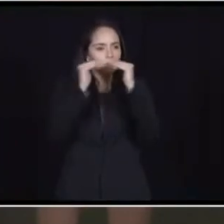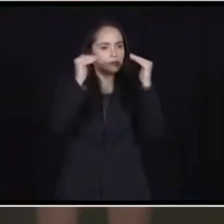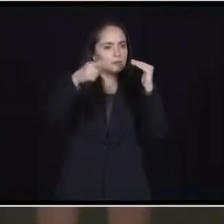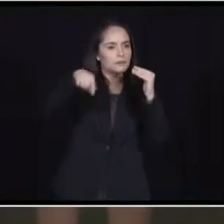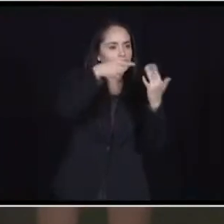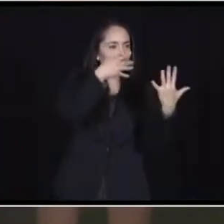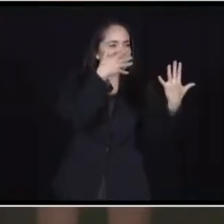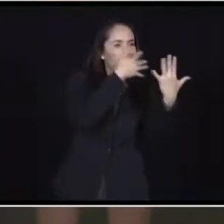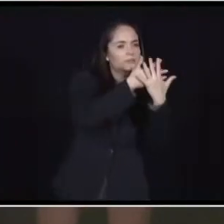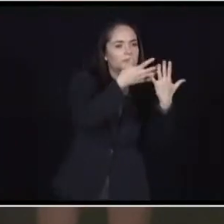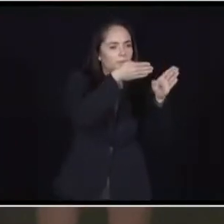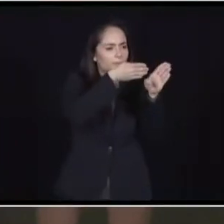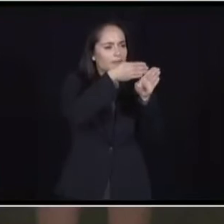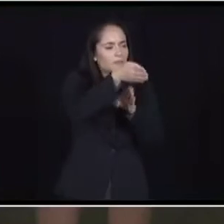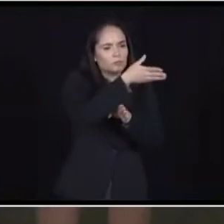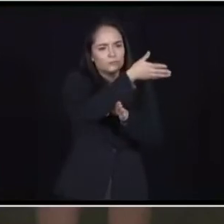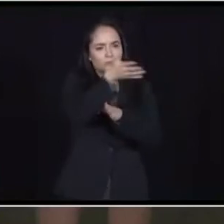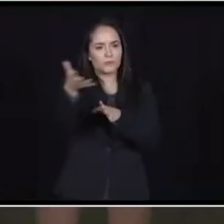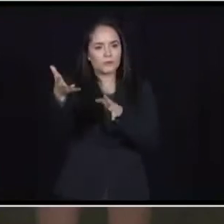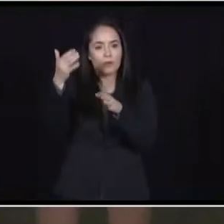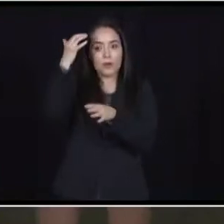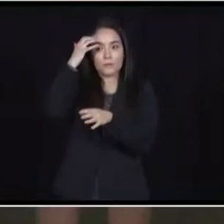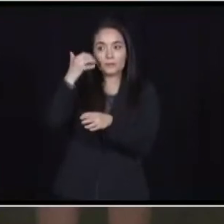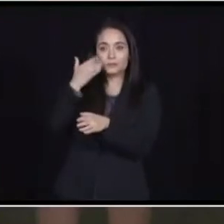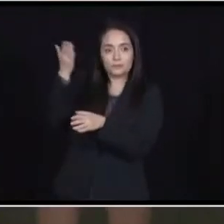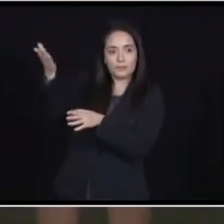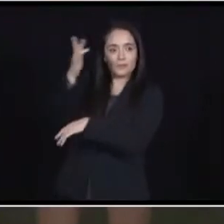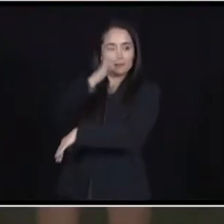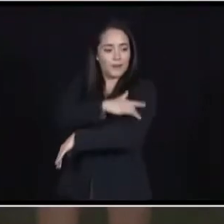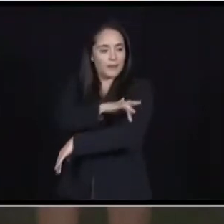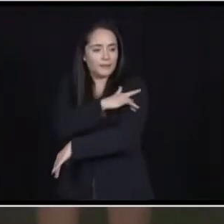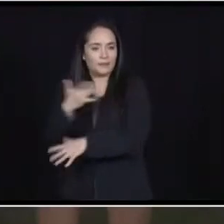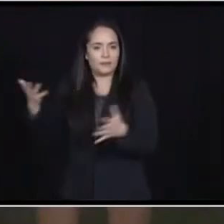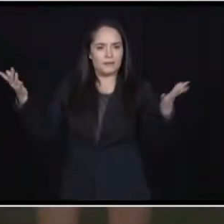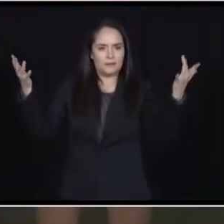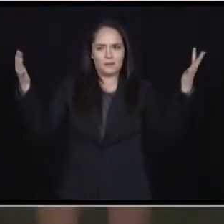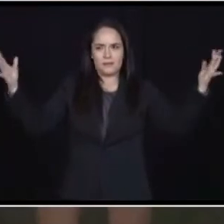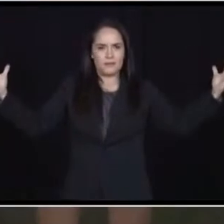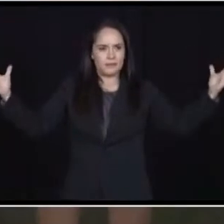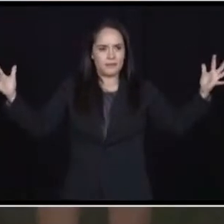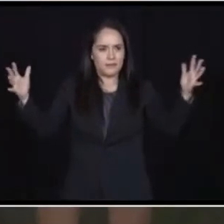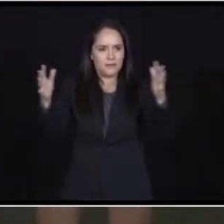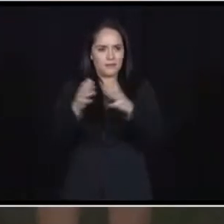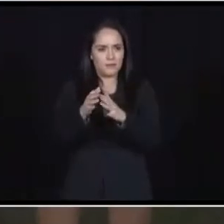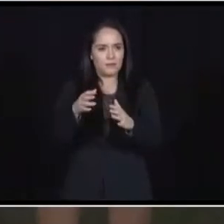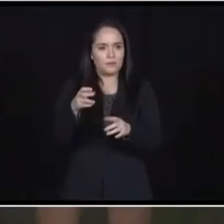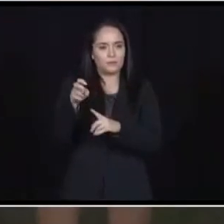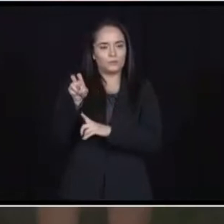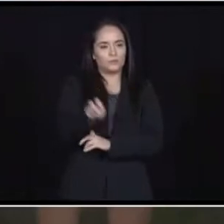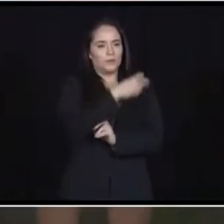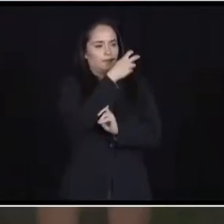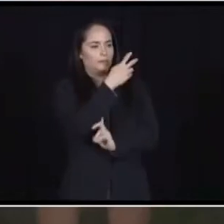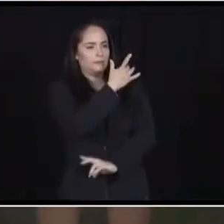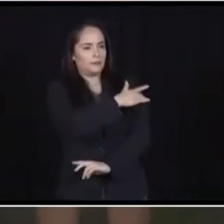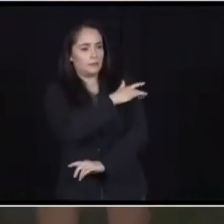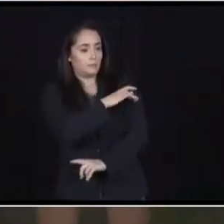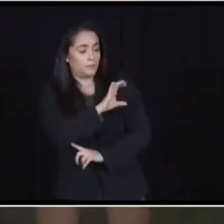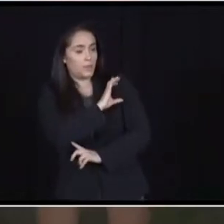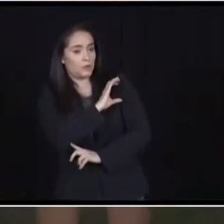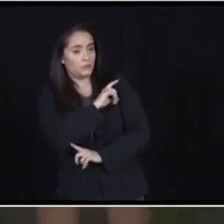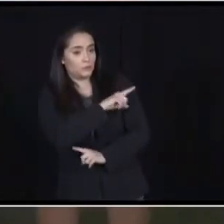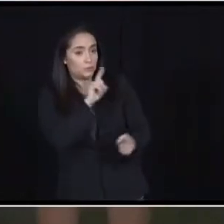workers, with the hospital patient transfer that allows police officers to be able to transfer in a much